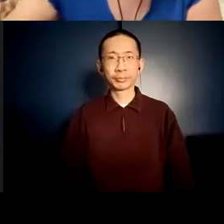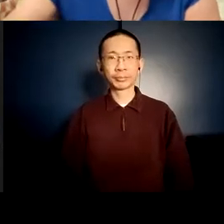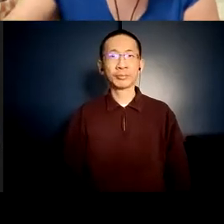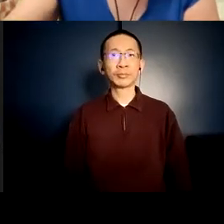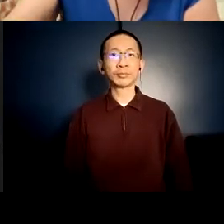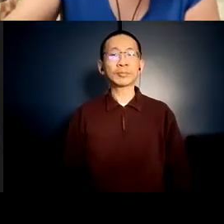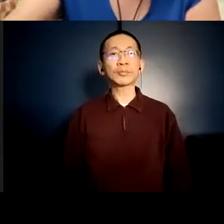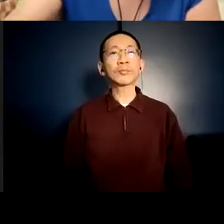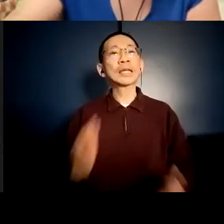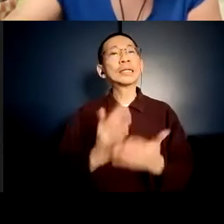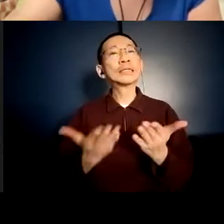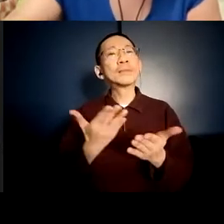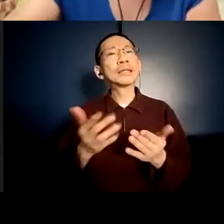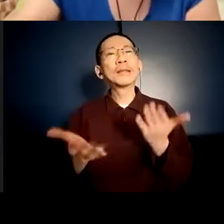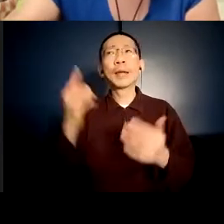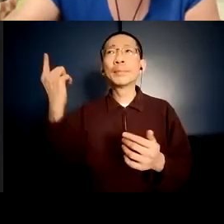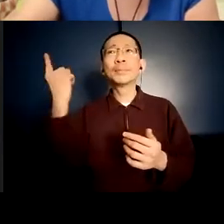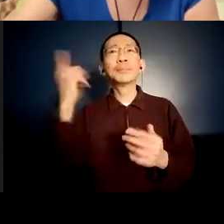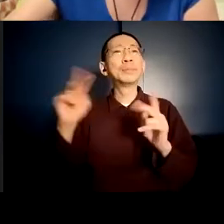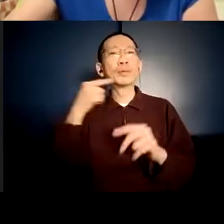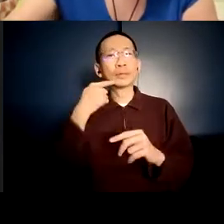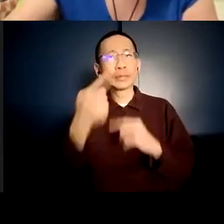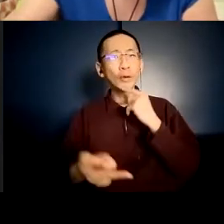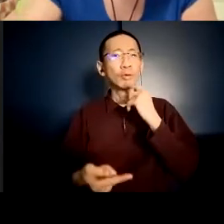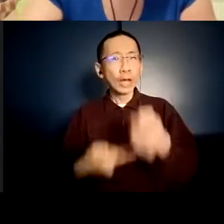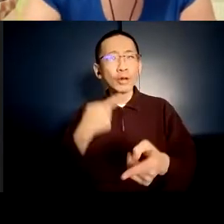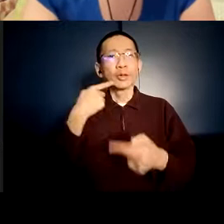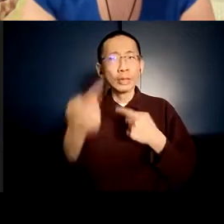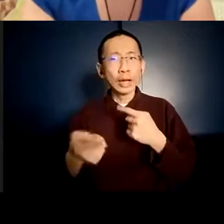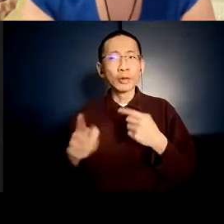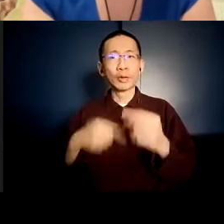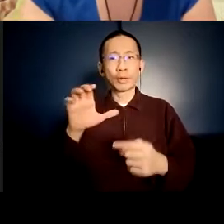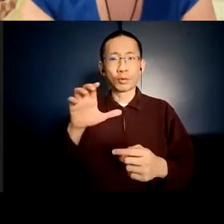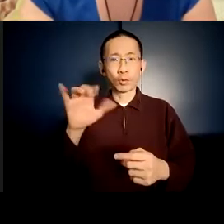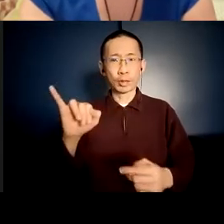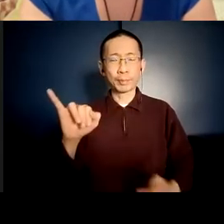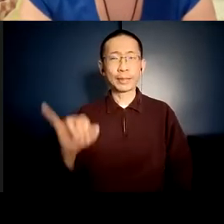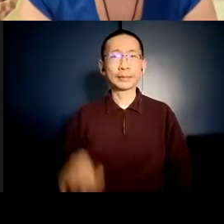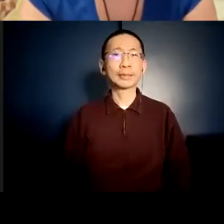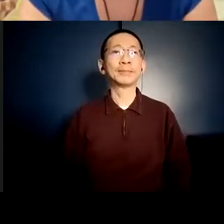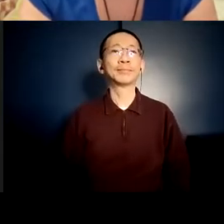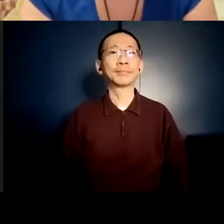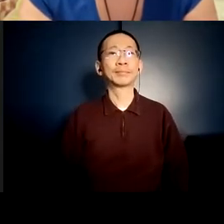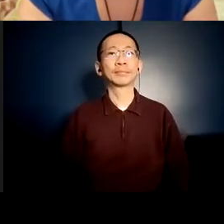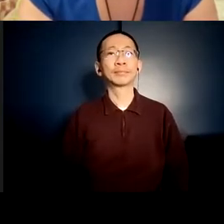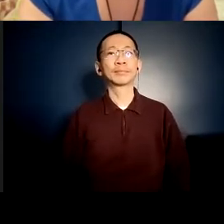So some things that you might have been told about cochlear implants.